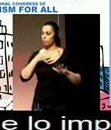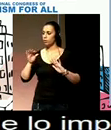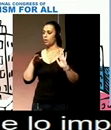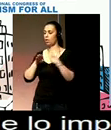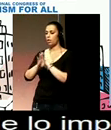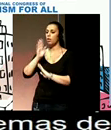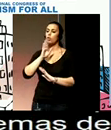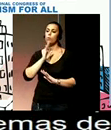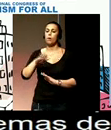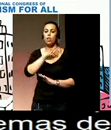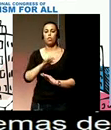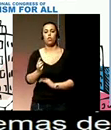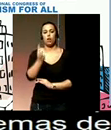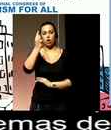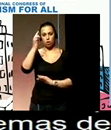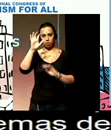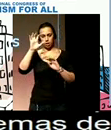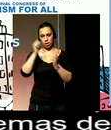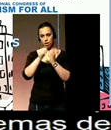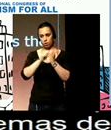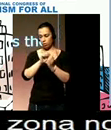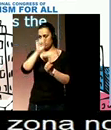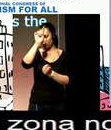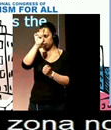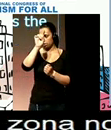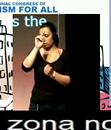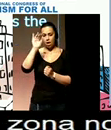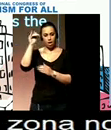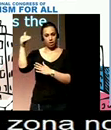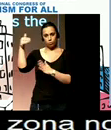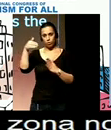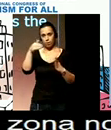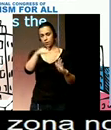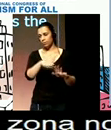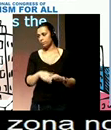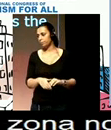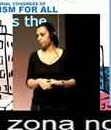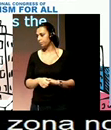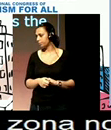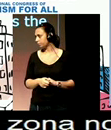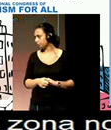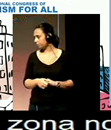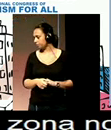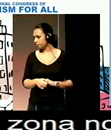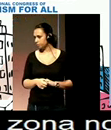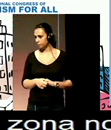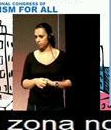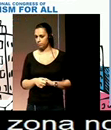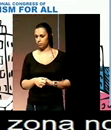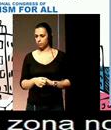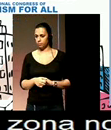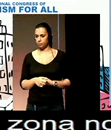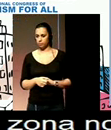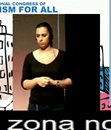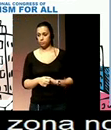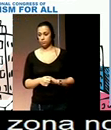A smooth path leads to the first stage where there's a platform lift. From the top of this lift, a lift cage takes the